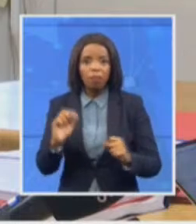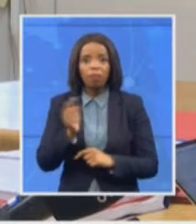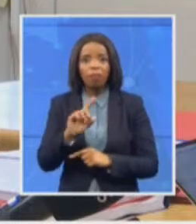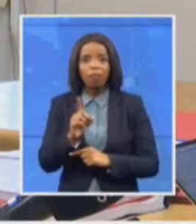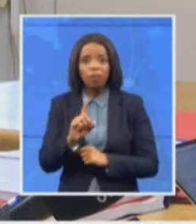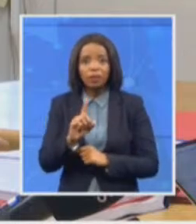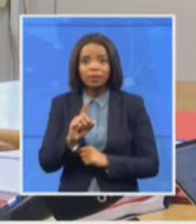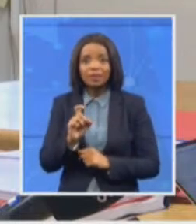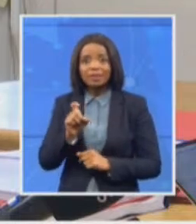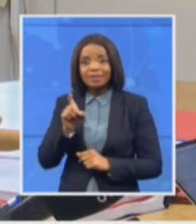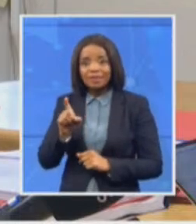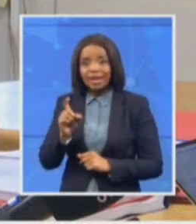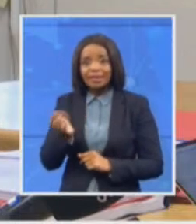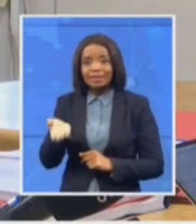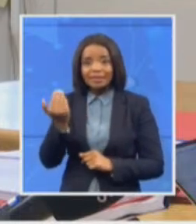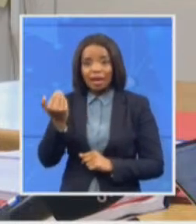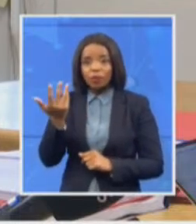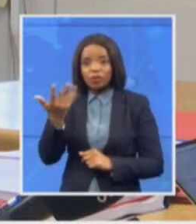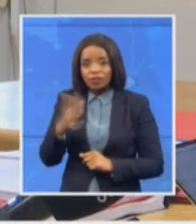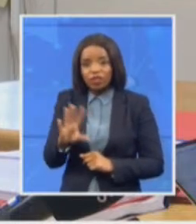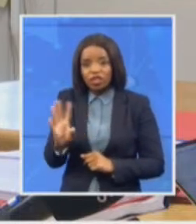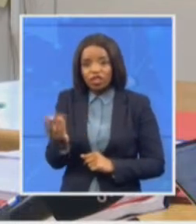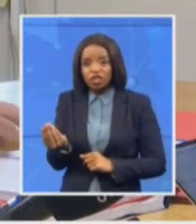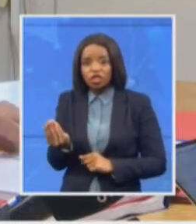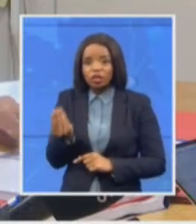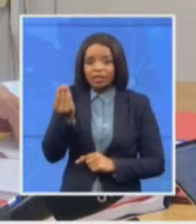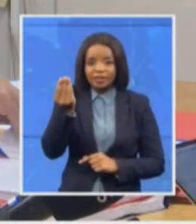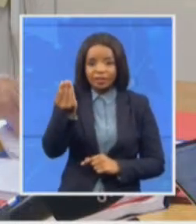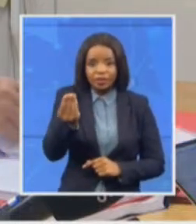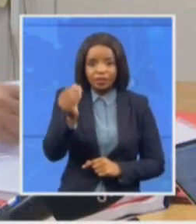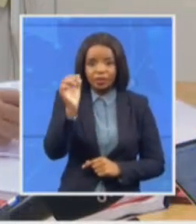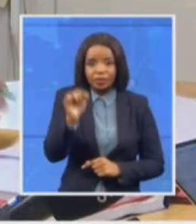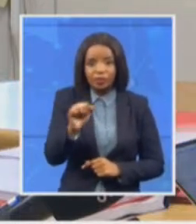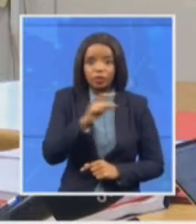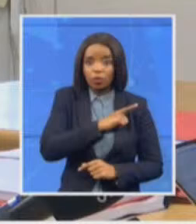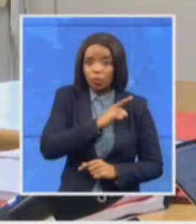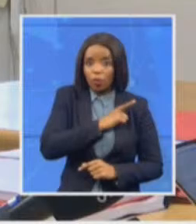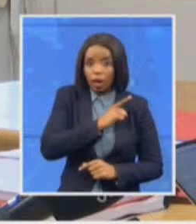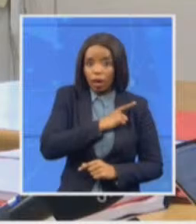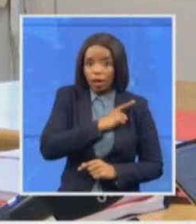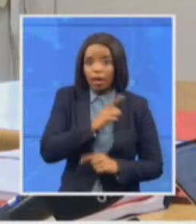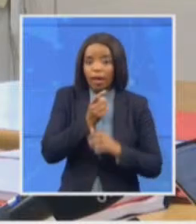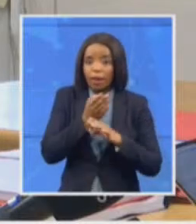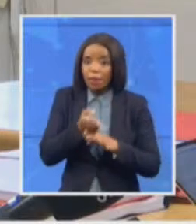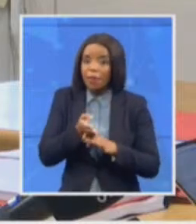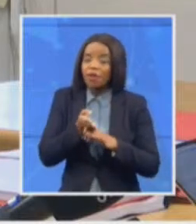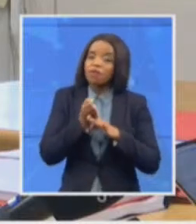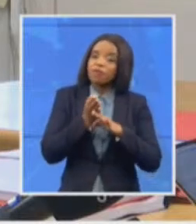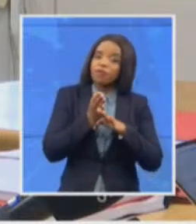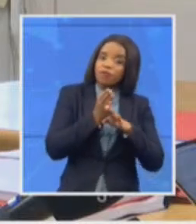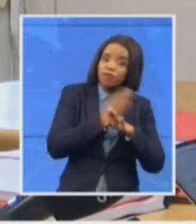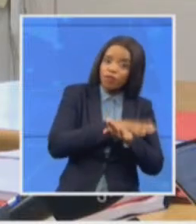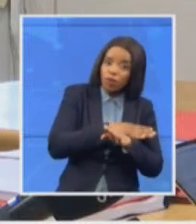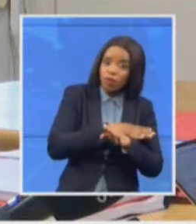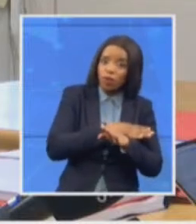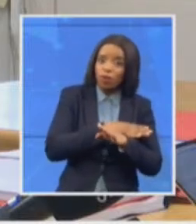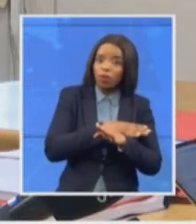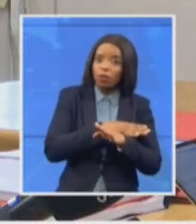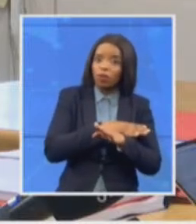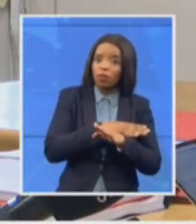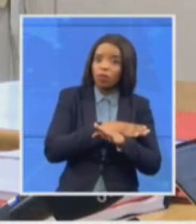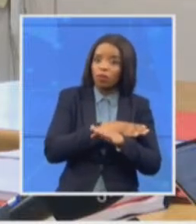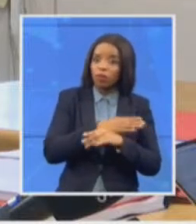was, and before the 25th of November, that matter had been fully and finally